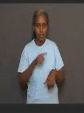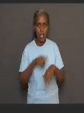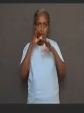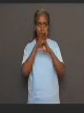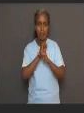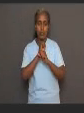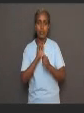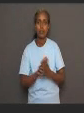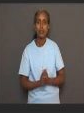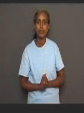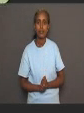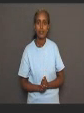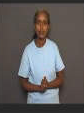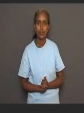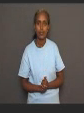Time's up.